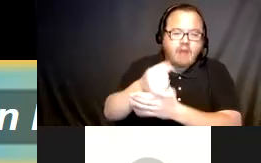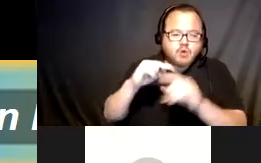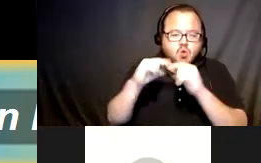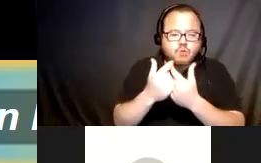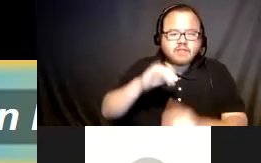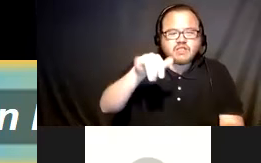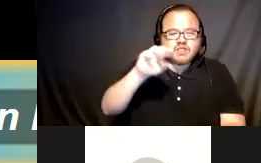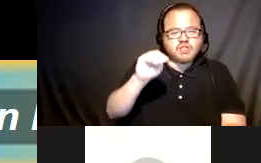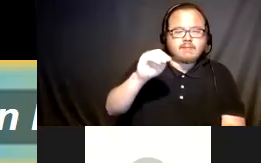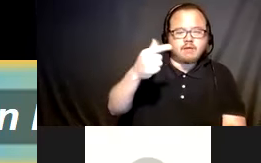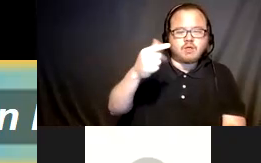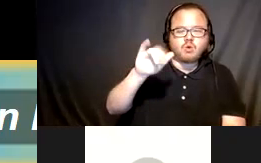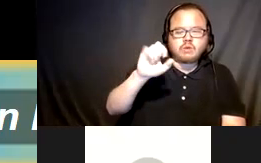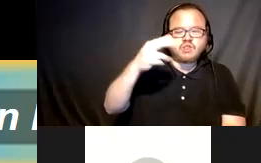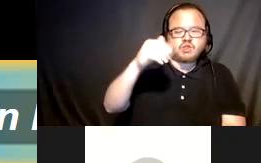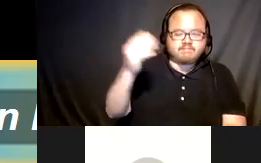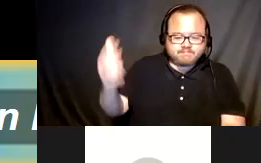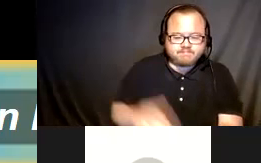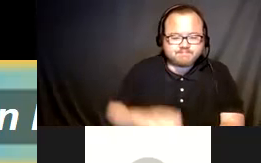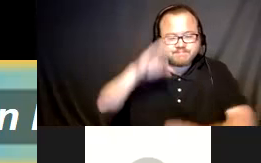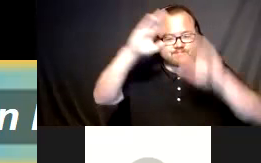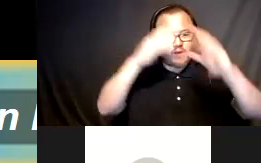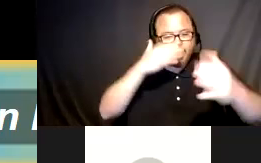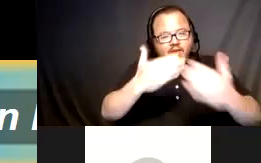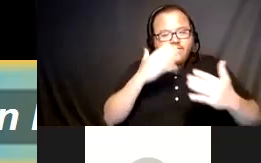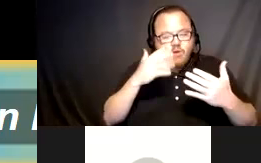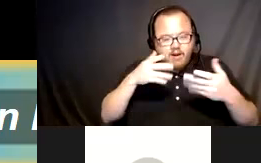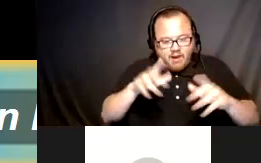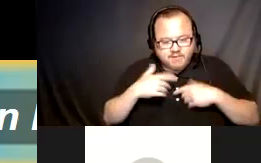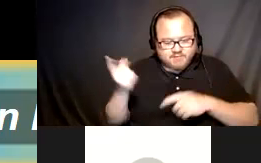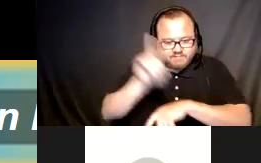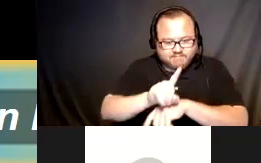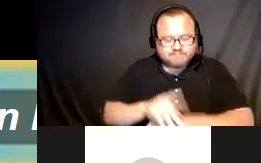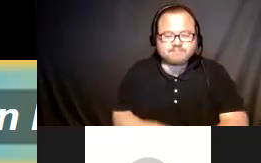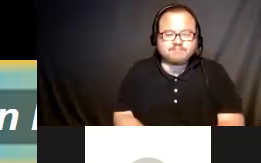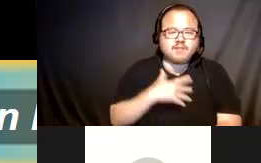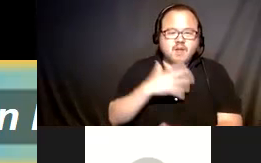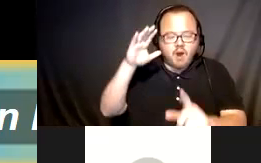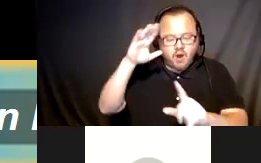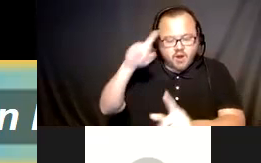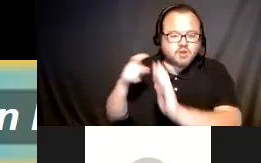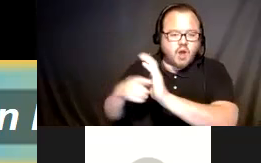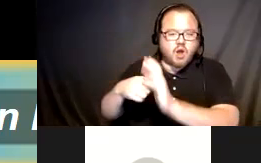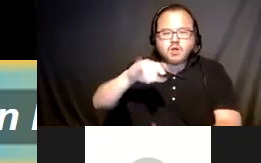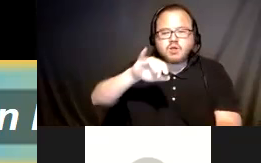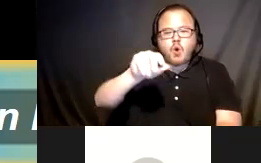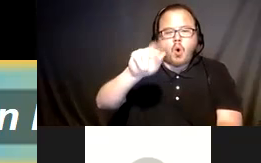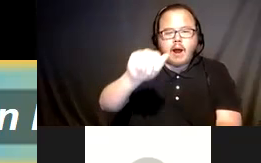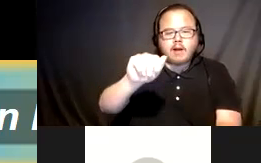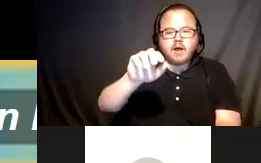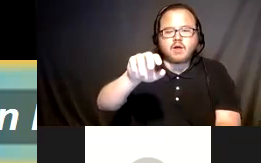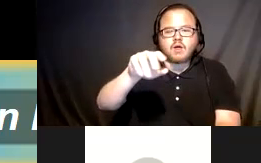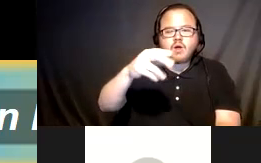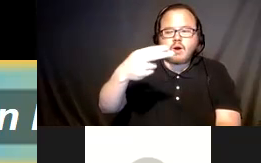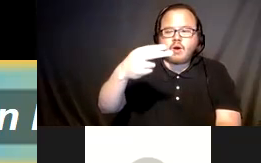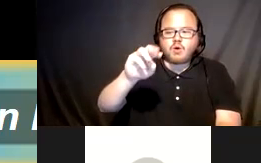Grisham here to share. Hi, thank you for having me. I wanted to acknowledge Joanna Armendariz from the